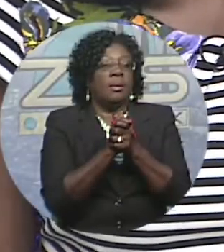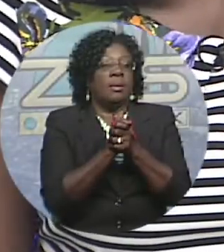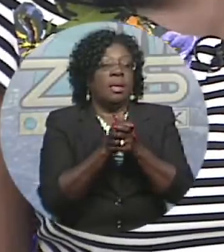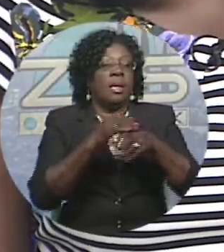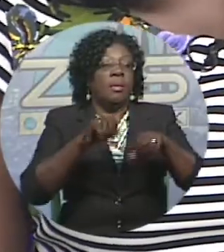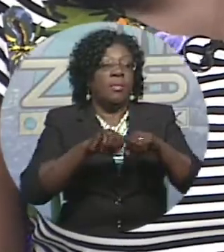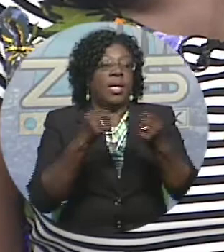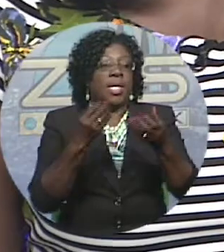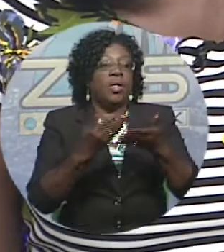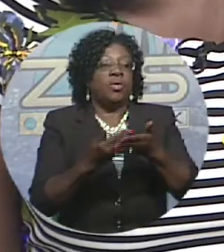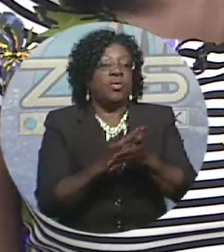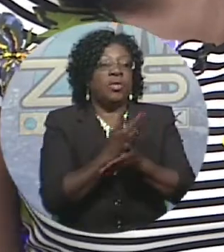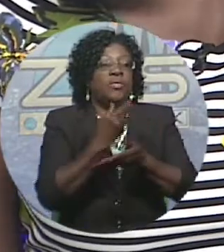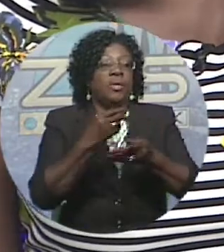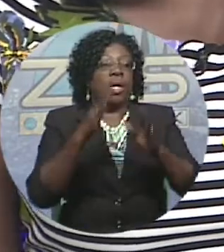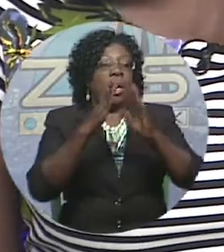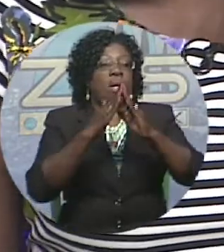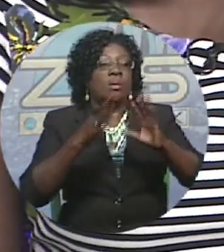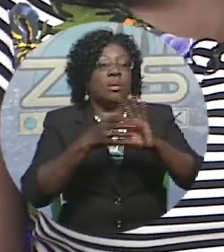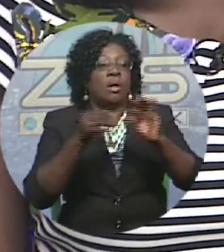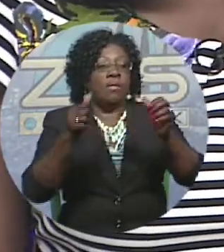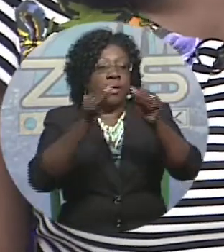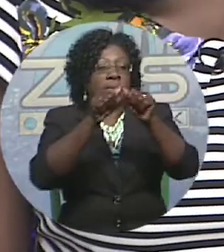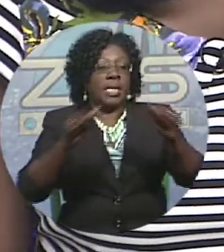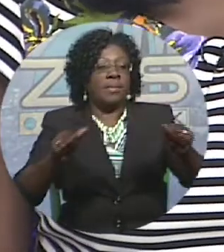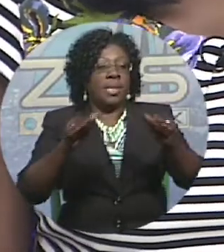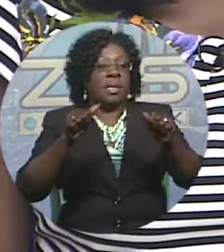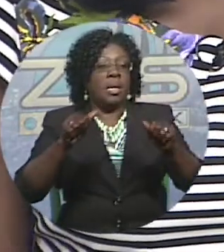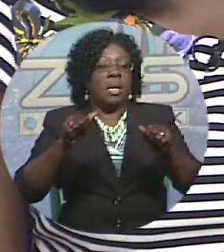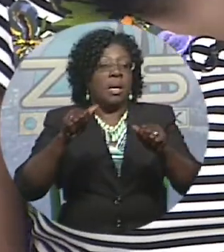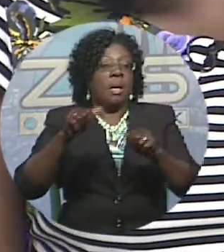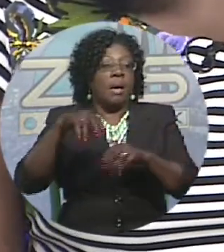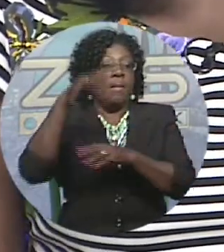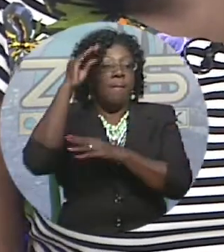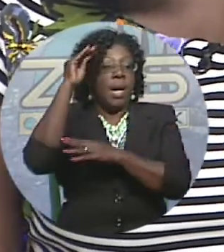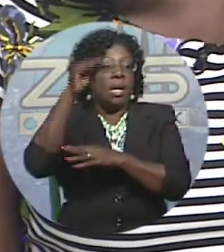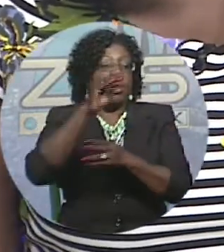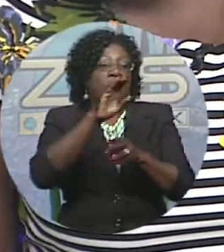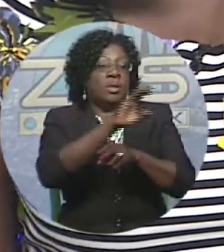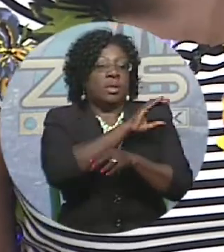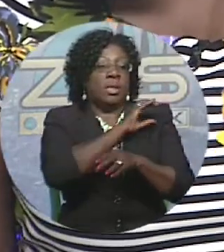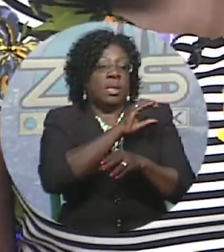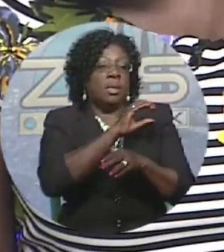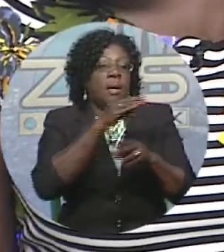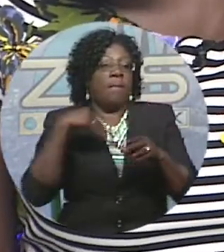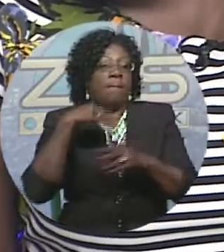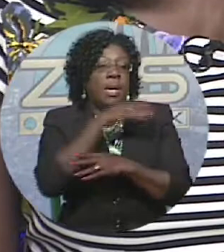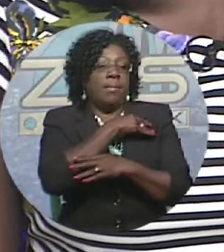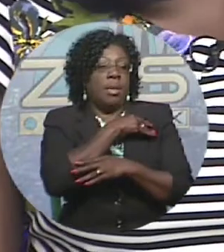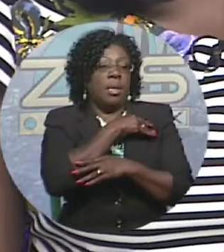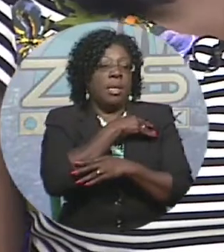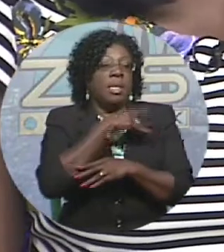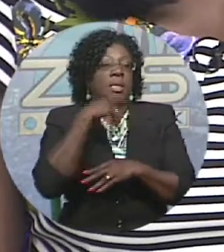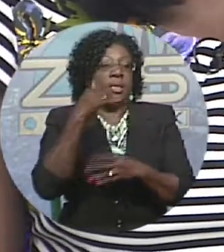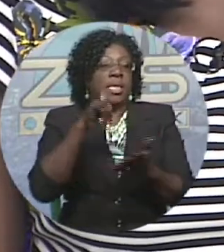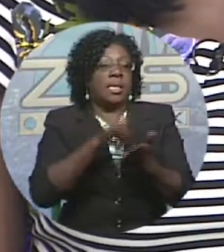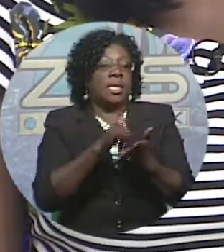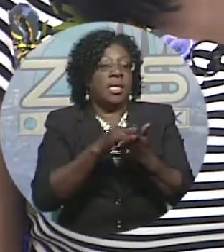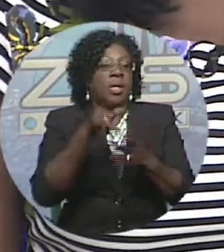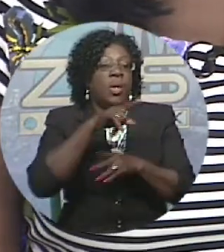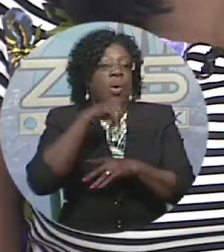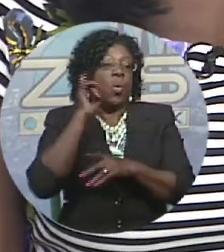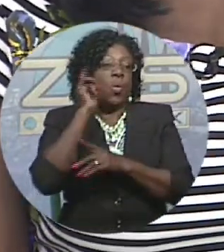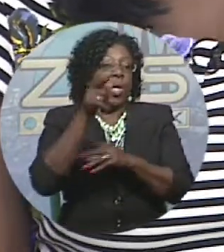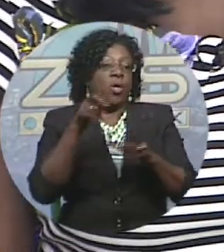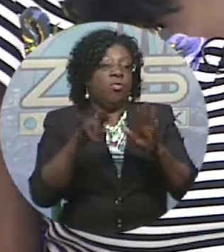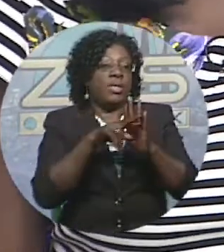Breaking news from the House of Assembly. Marco City Member of Parliament Greg Moss has told the House just moments ago that he will resign from the Progressive